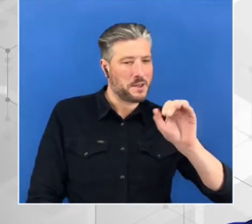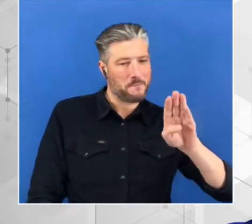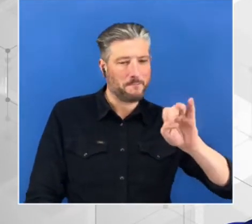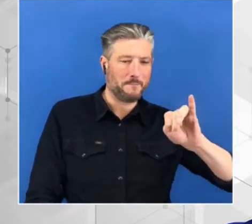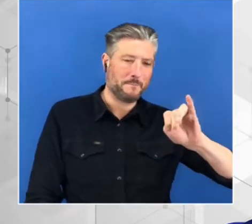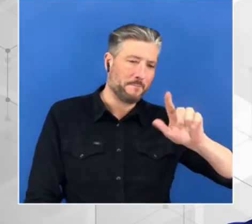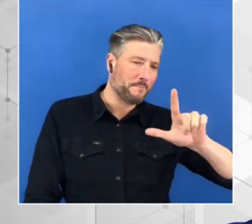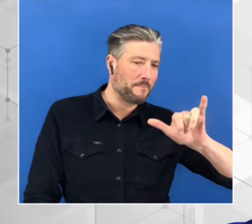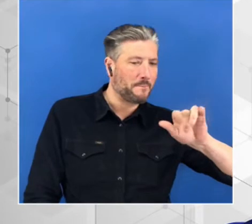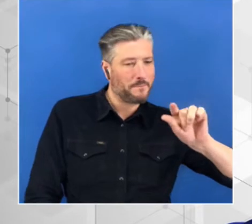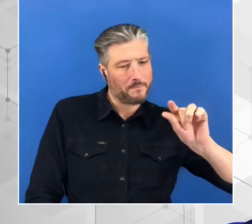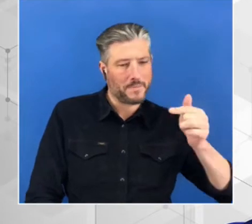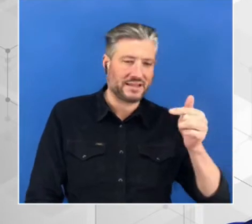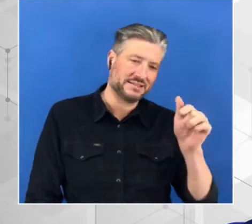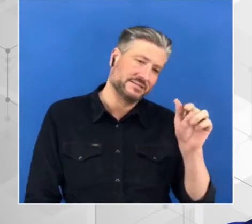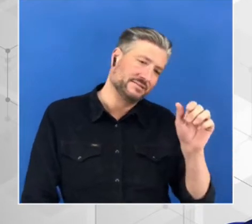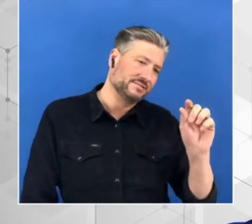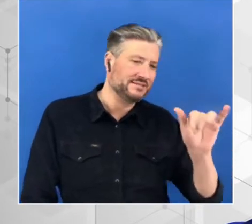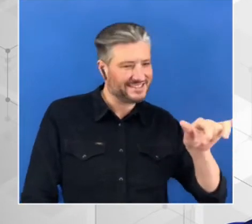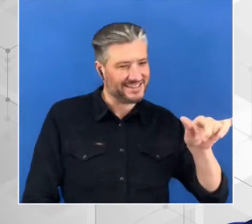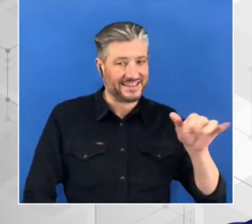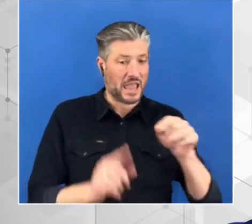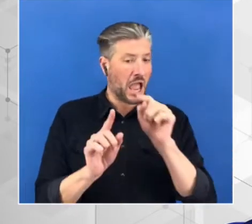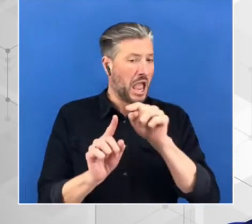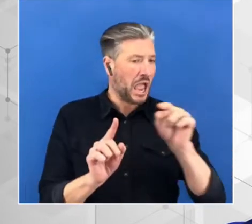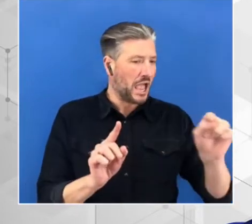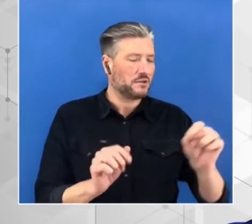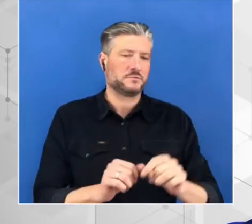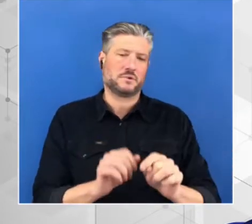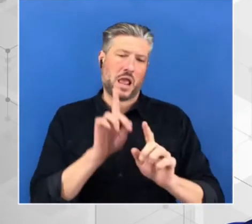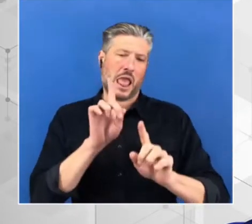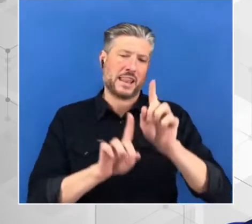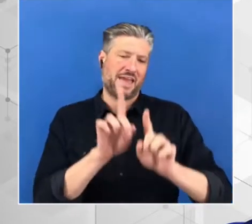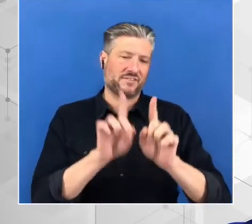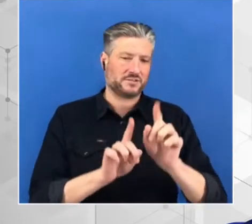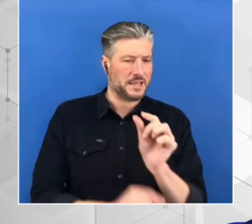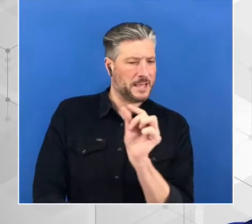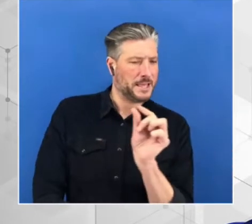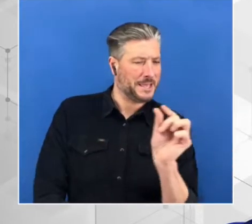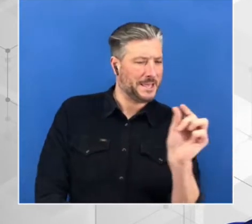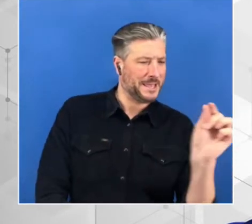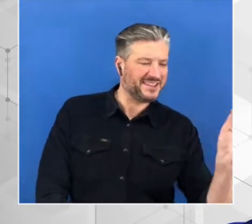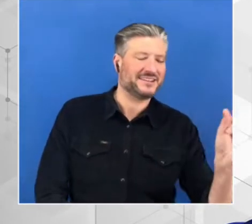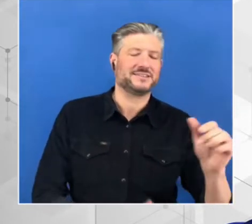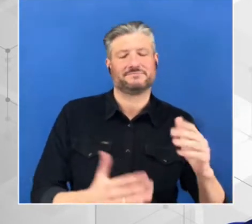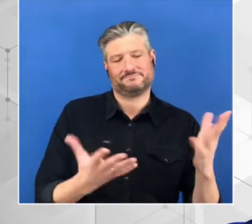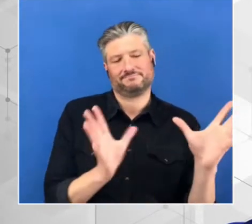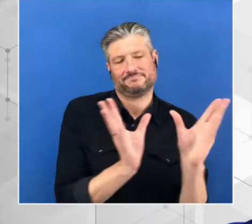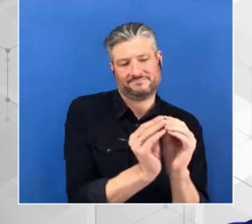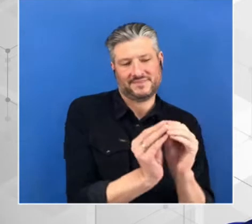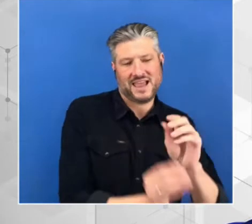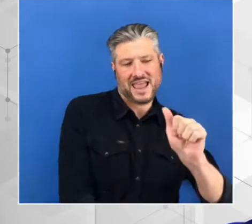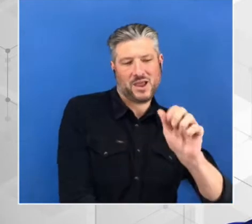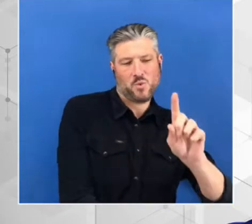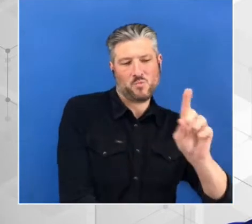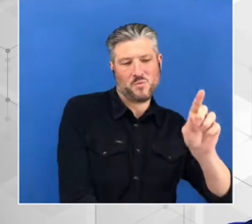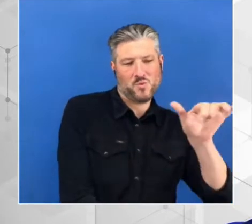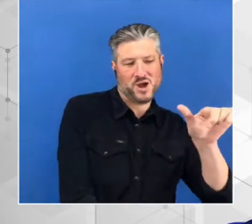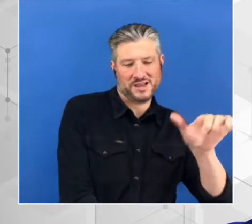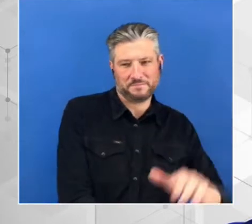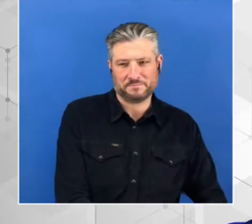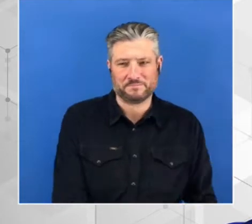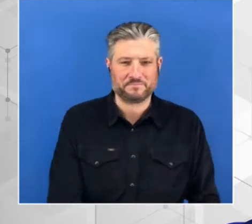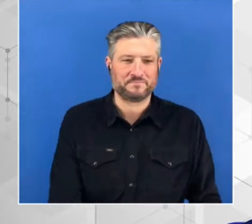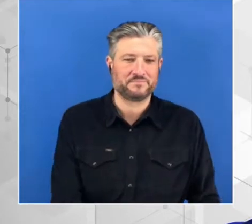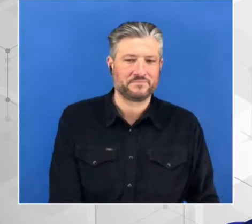A11Y is. Why is so obvious in those four situations